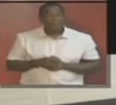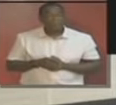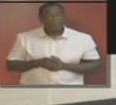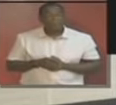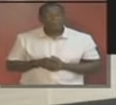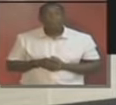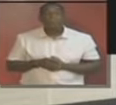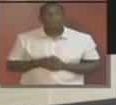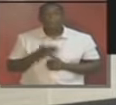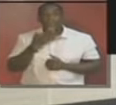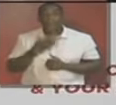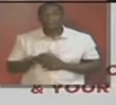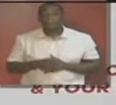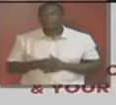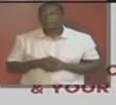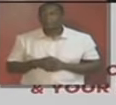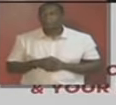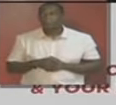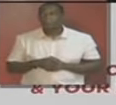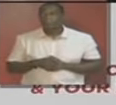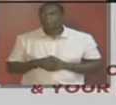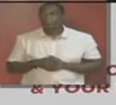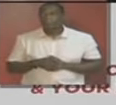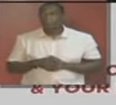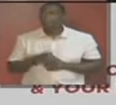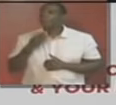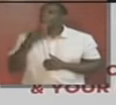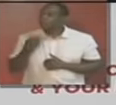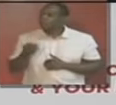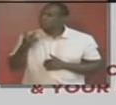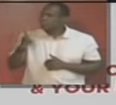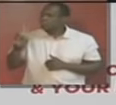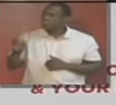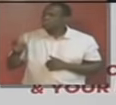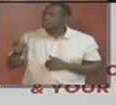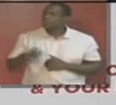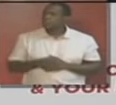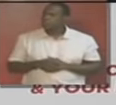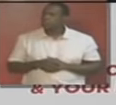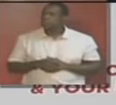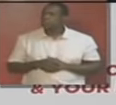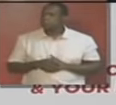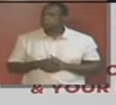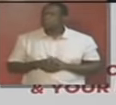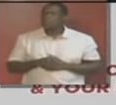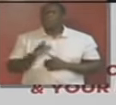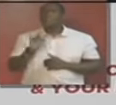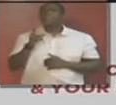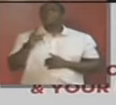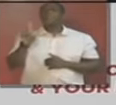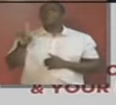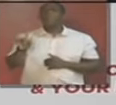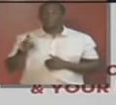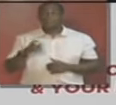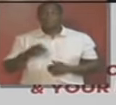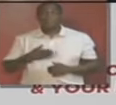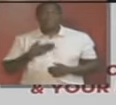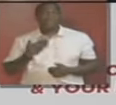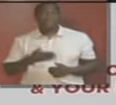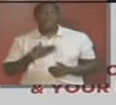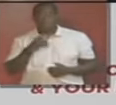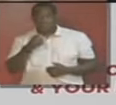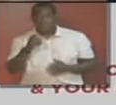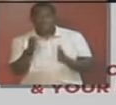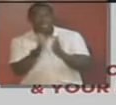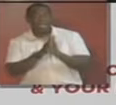have? Thank you. Okay, thank you for those 2 questions, Mr. Cummings. The first one I'm very happy that you raised,